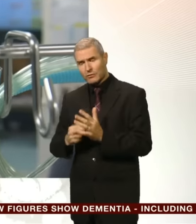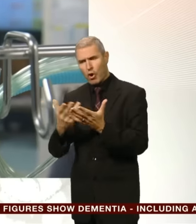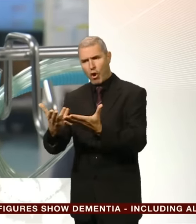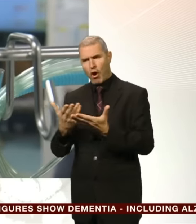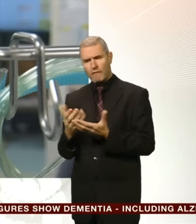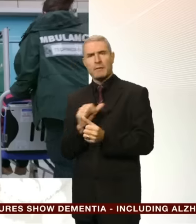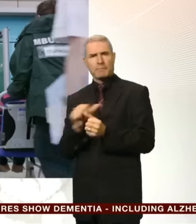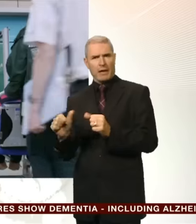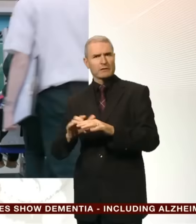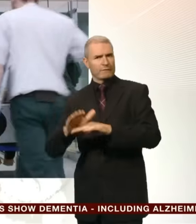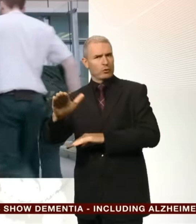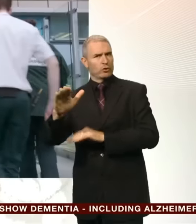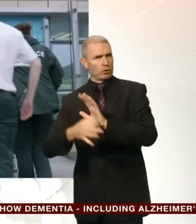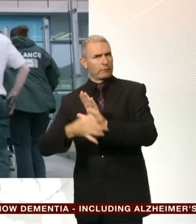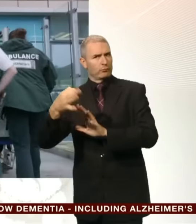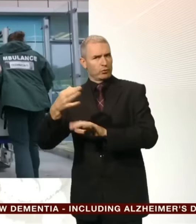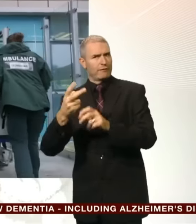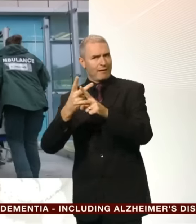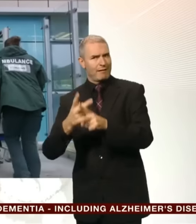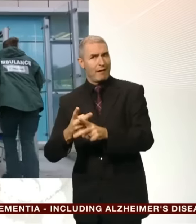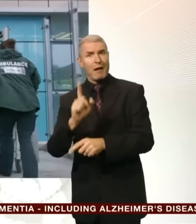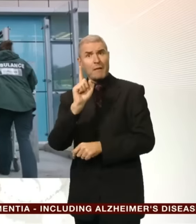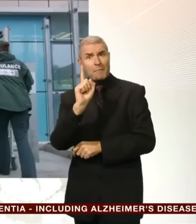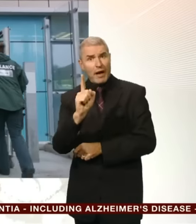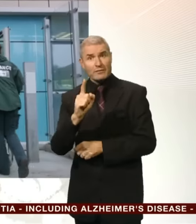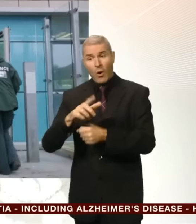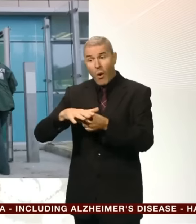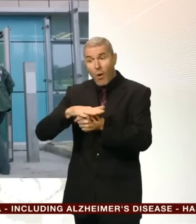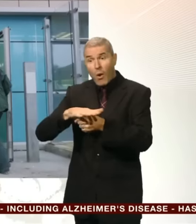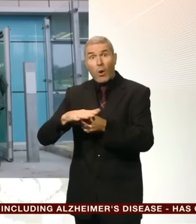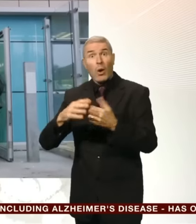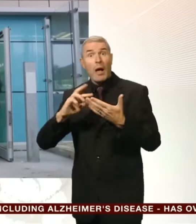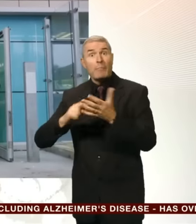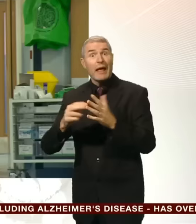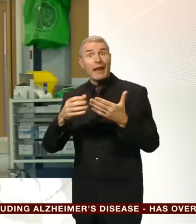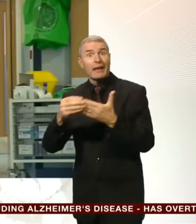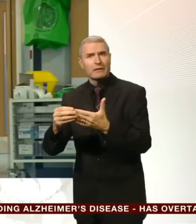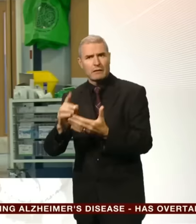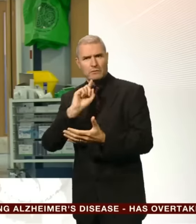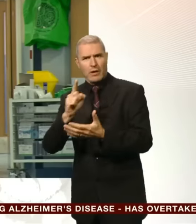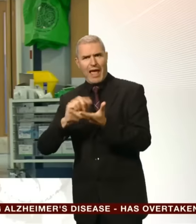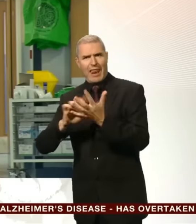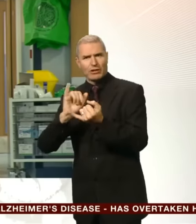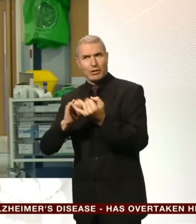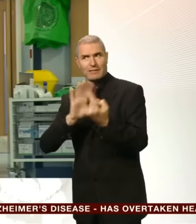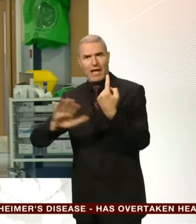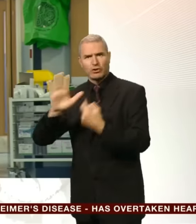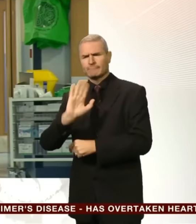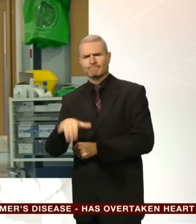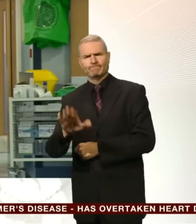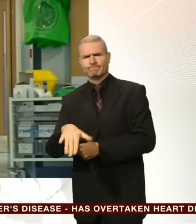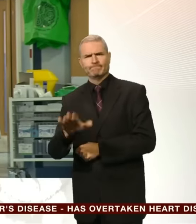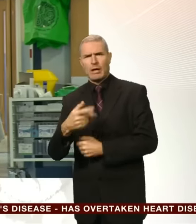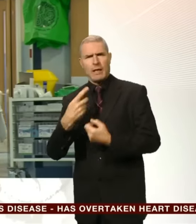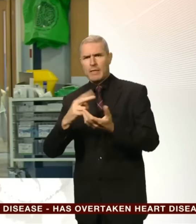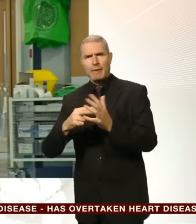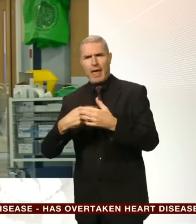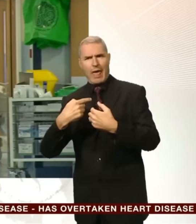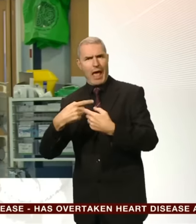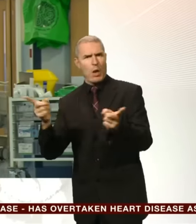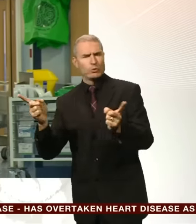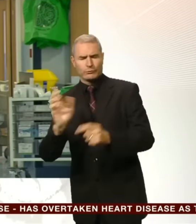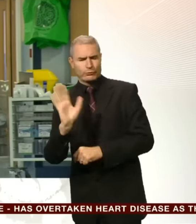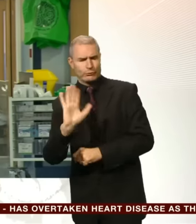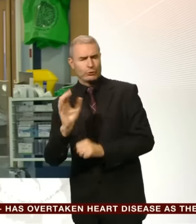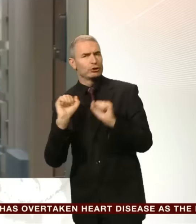best hope for improving care. But it says local plan leaders have been urged by the NHS nationally to keep details out of the public